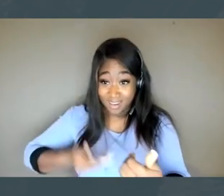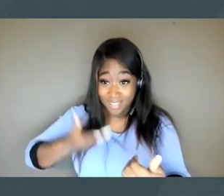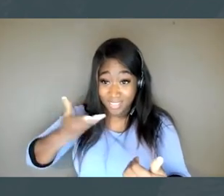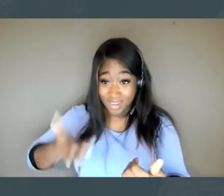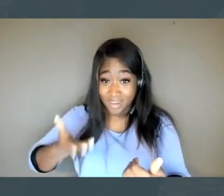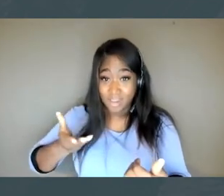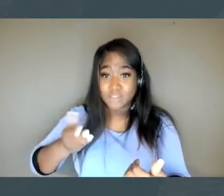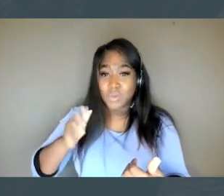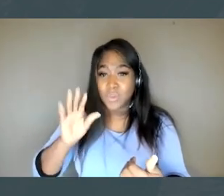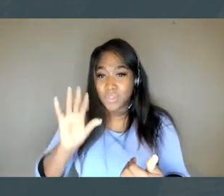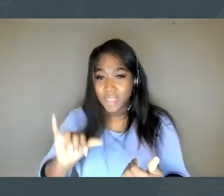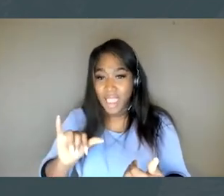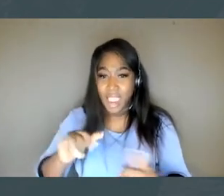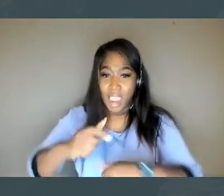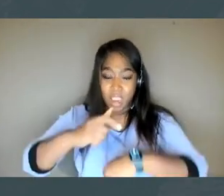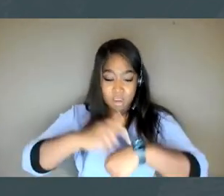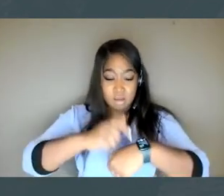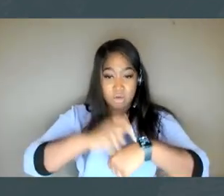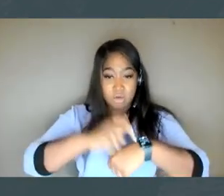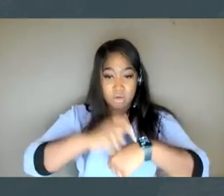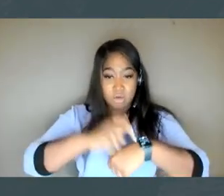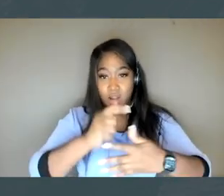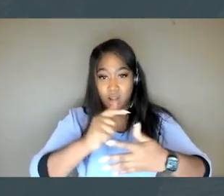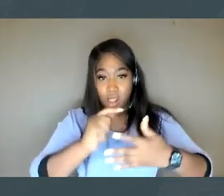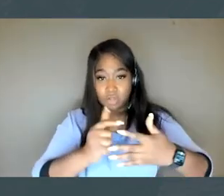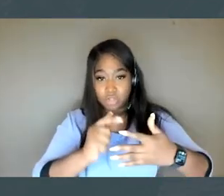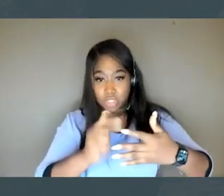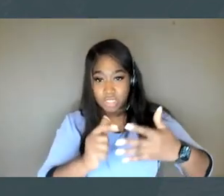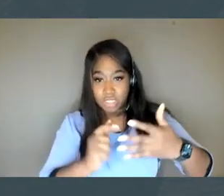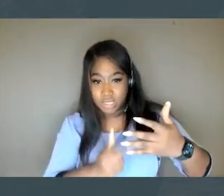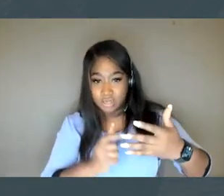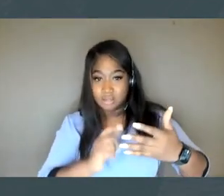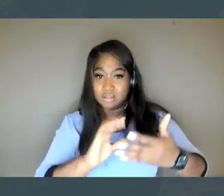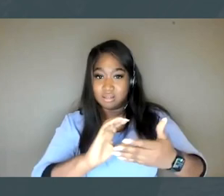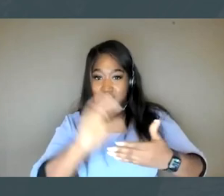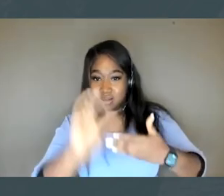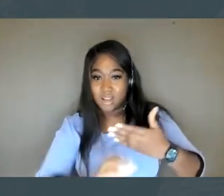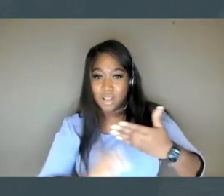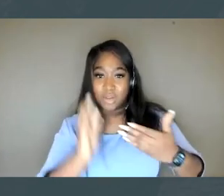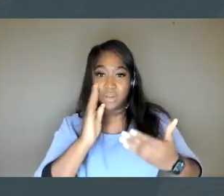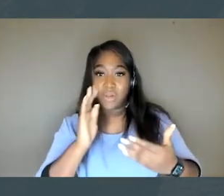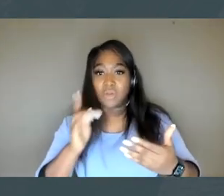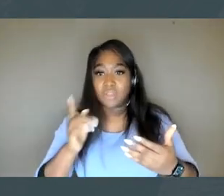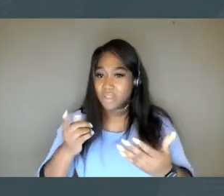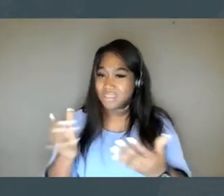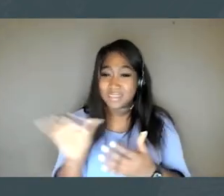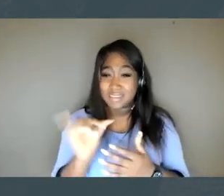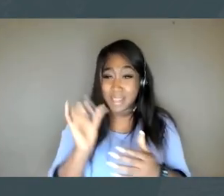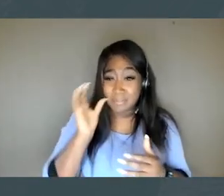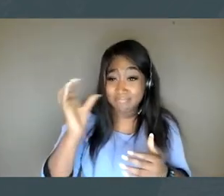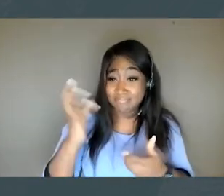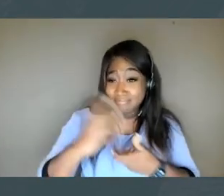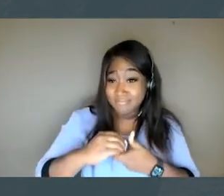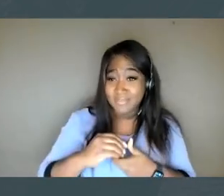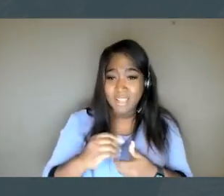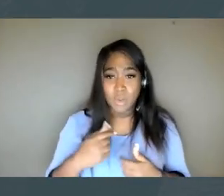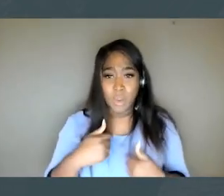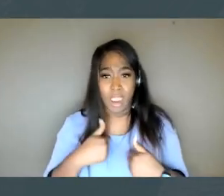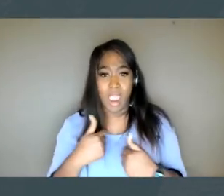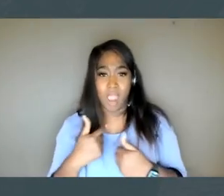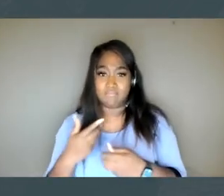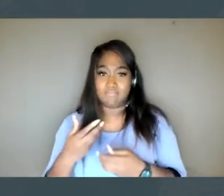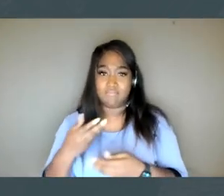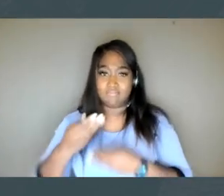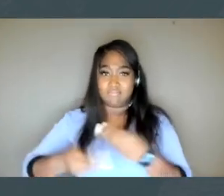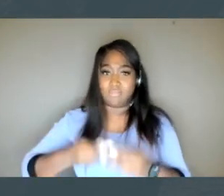décalage, and that we are dealing with the same thing. And I'm a product of colonialism when others